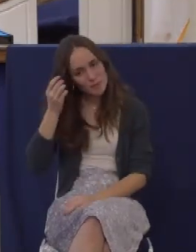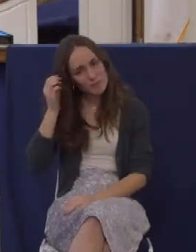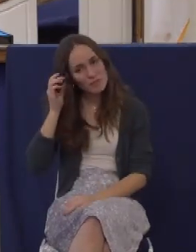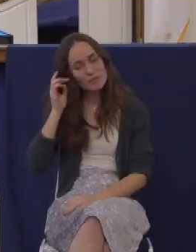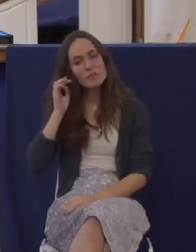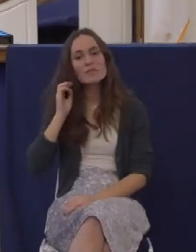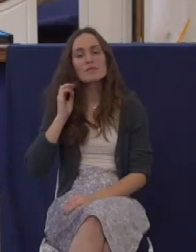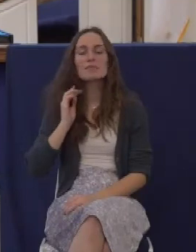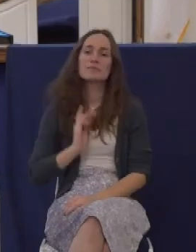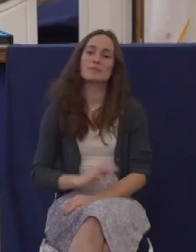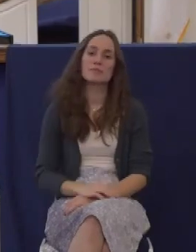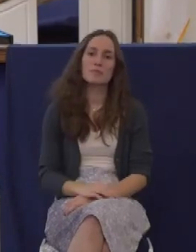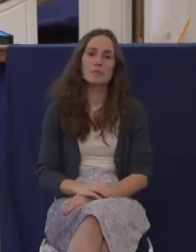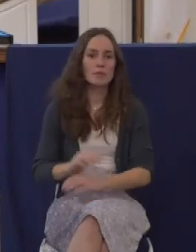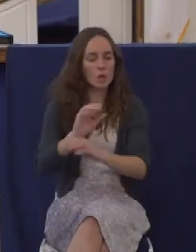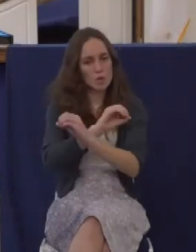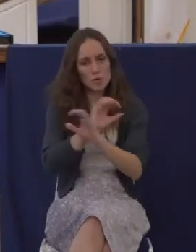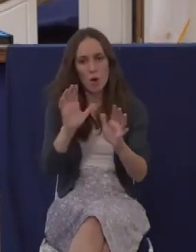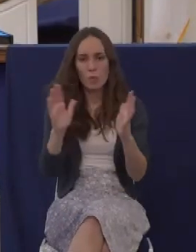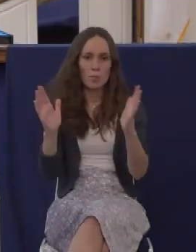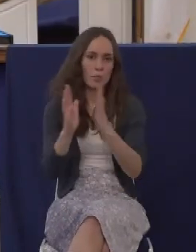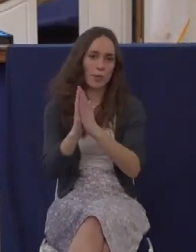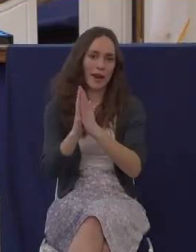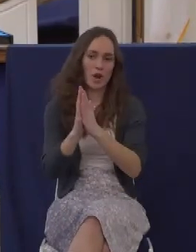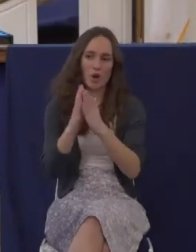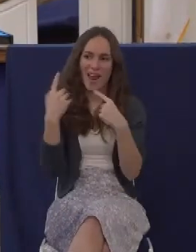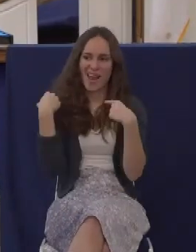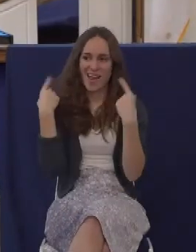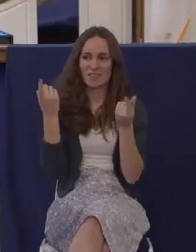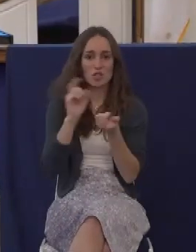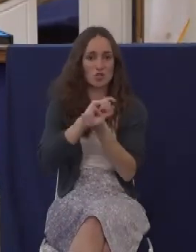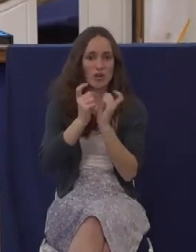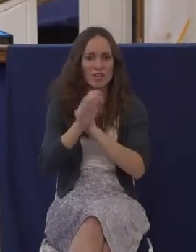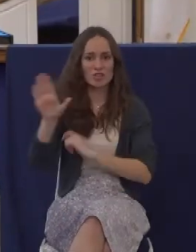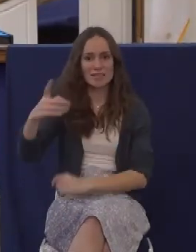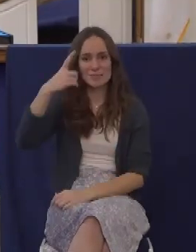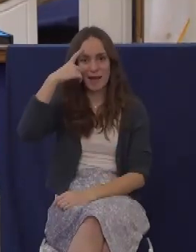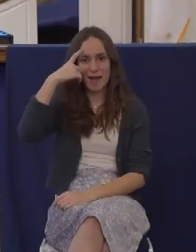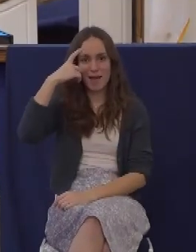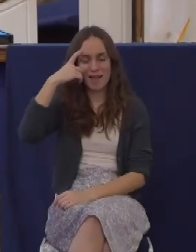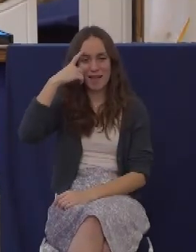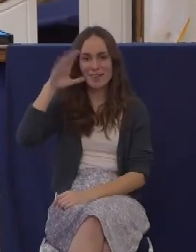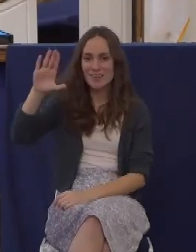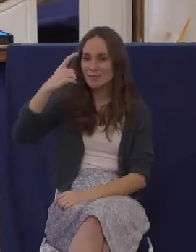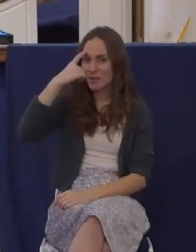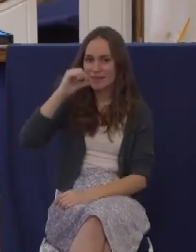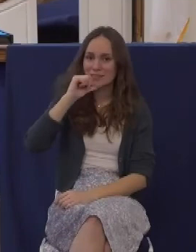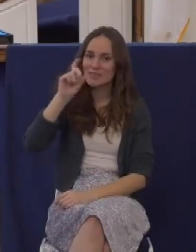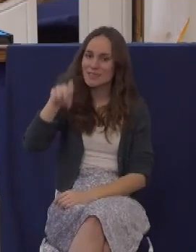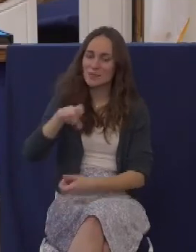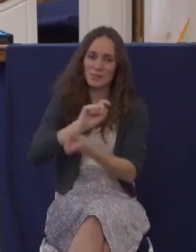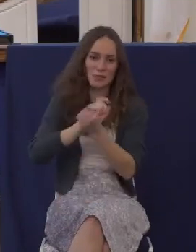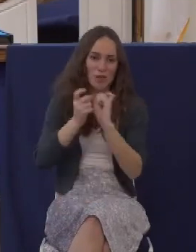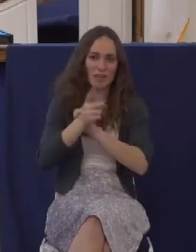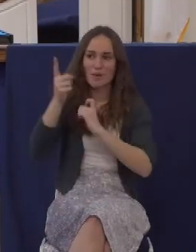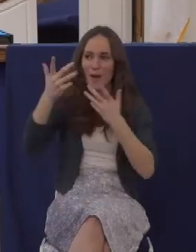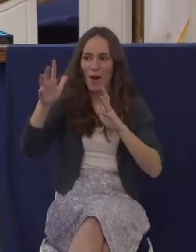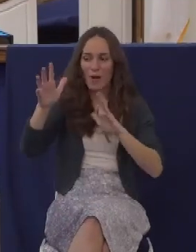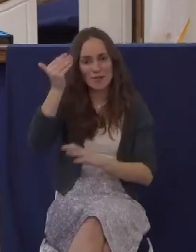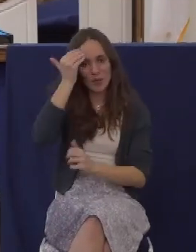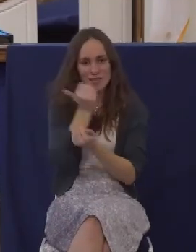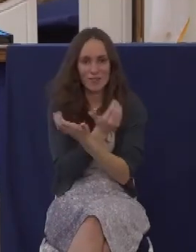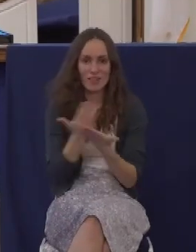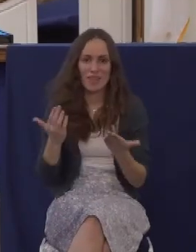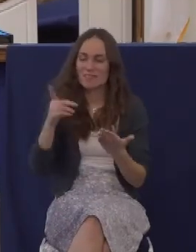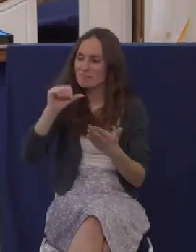No prayer in human history ever changed the mind of God in the slightest, because his mind doesn't need to be changed. He already knows everything. He doesn't